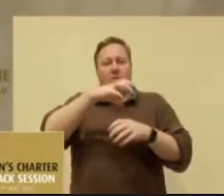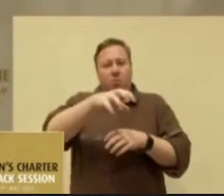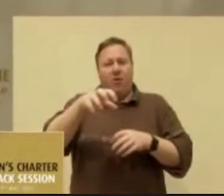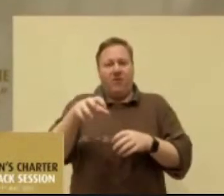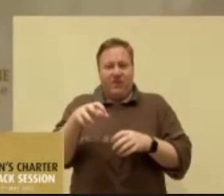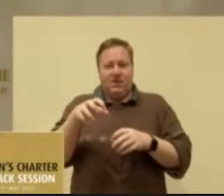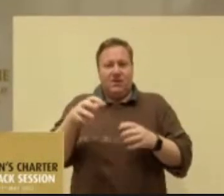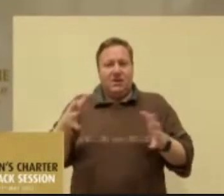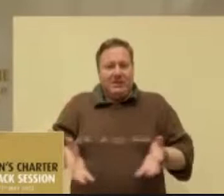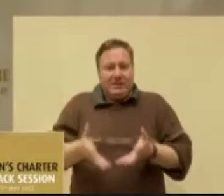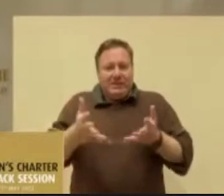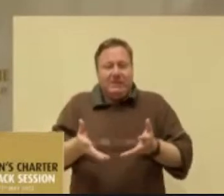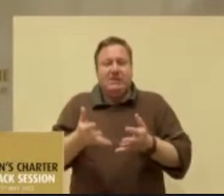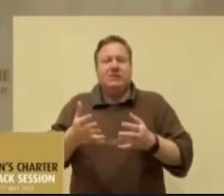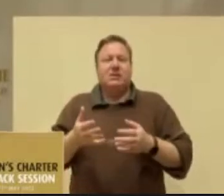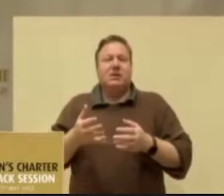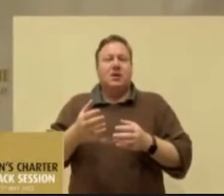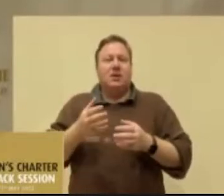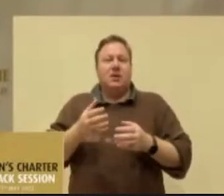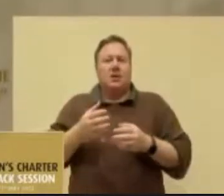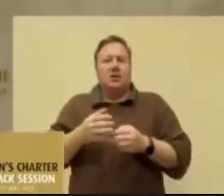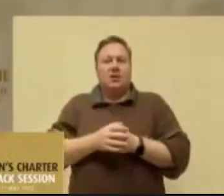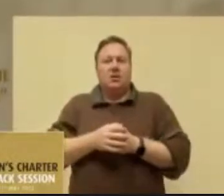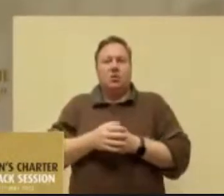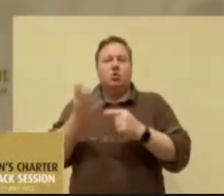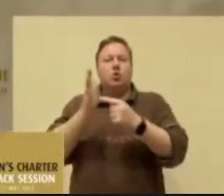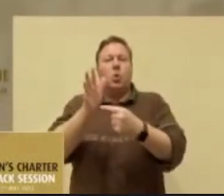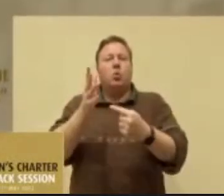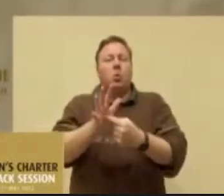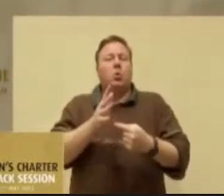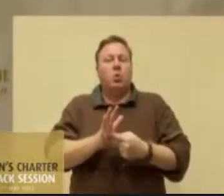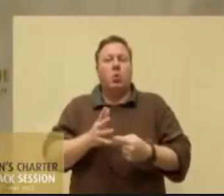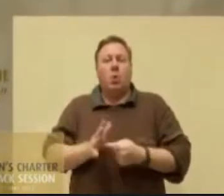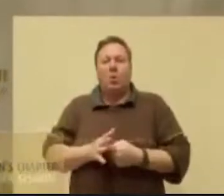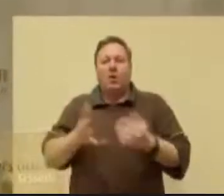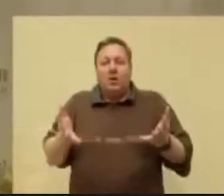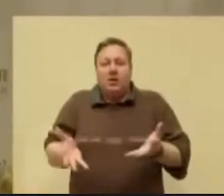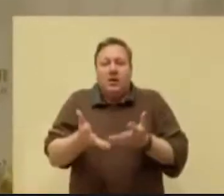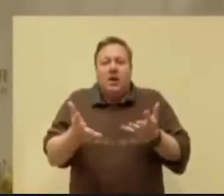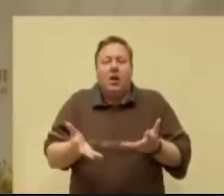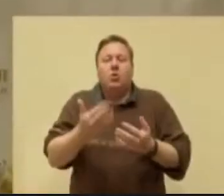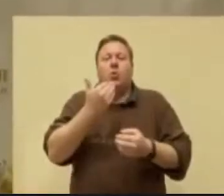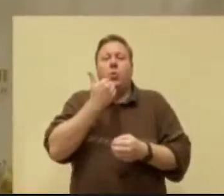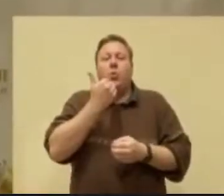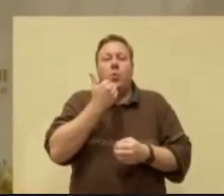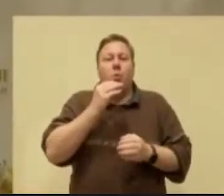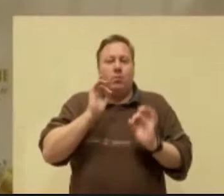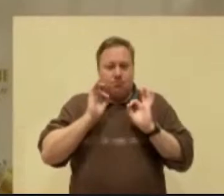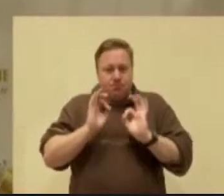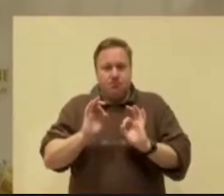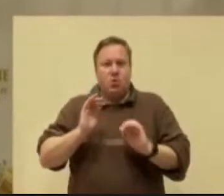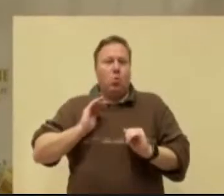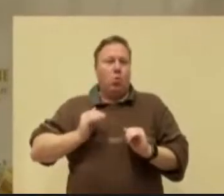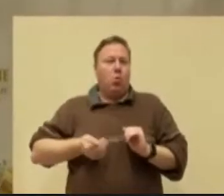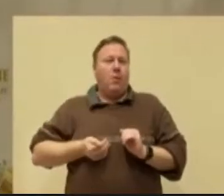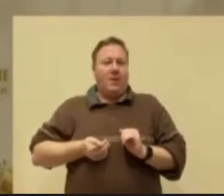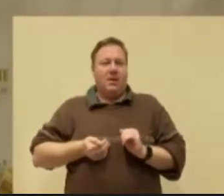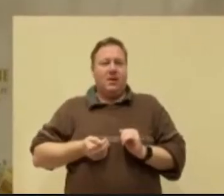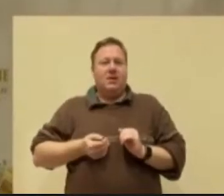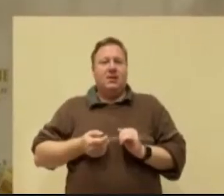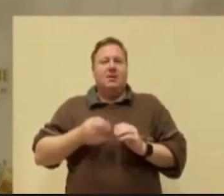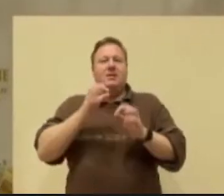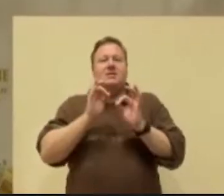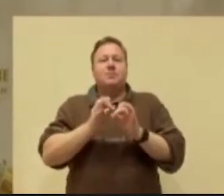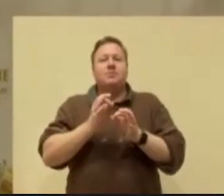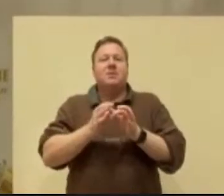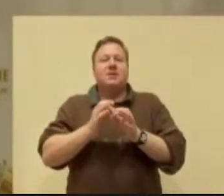local and to encourage south africans mainly women who may are the main buyers to the products that are proudly made here